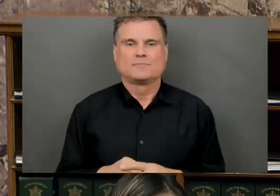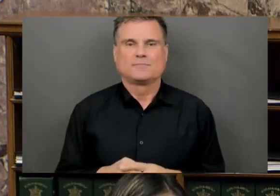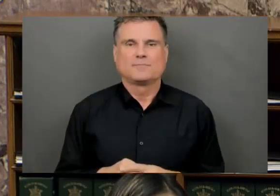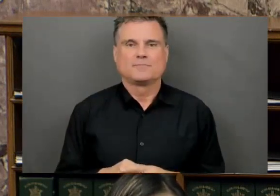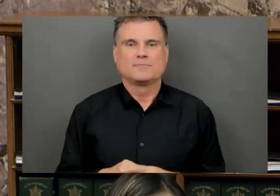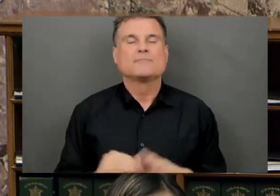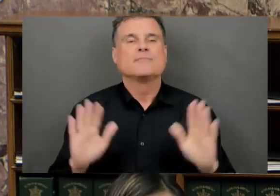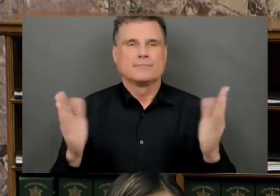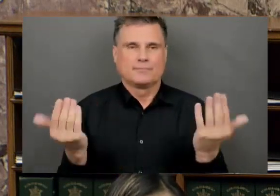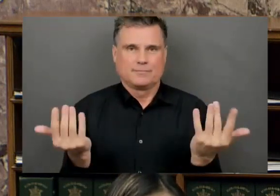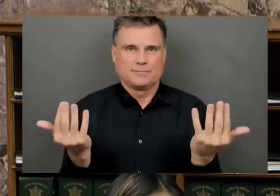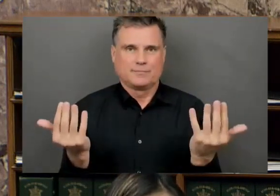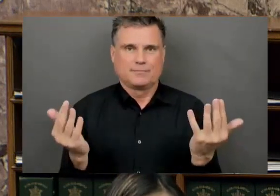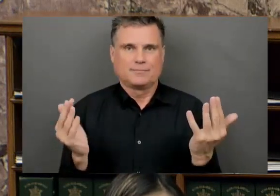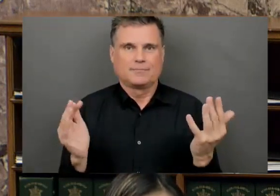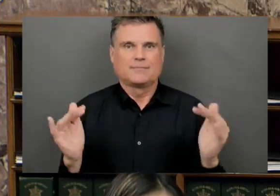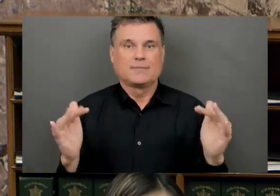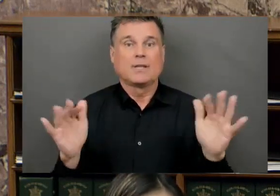Members.